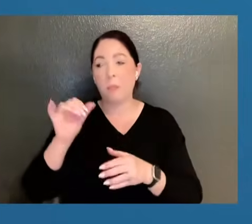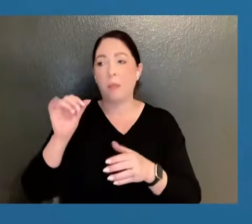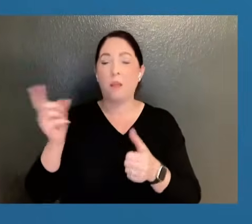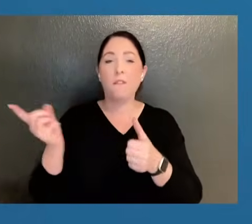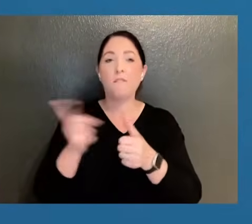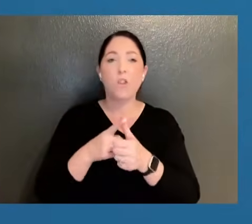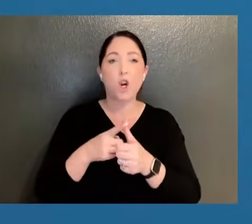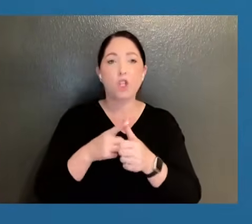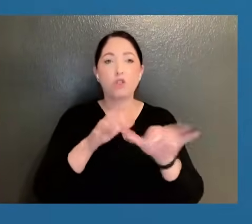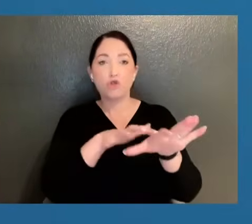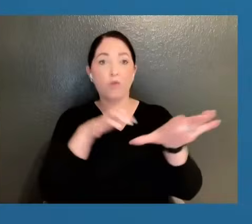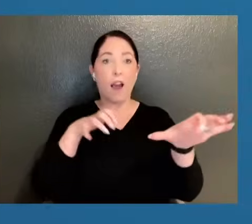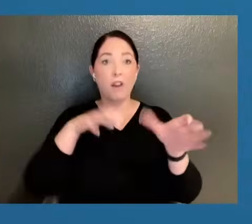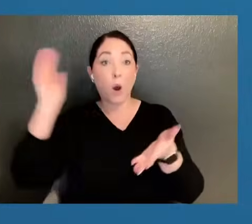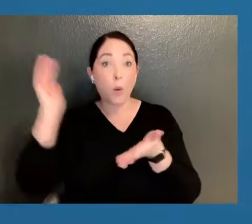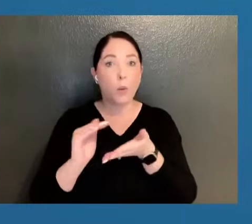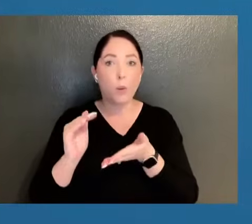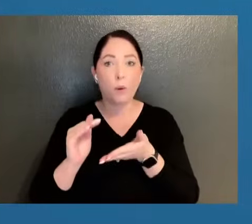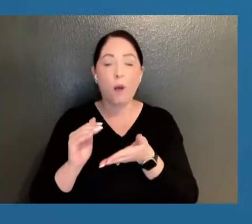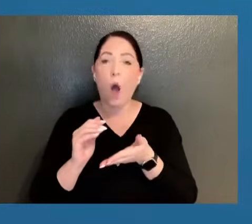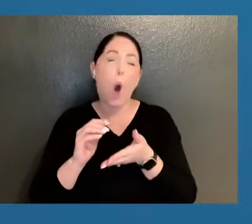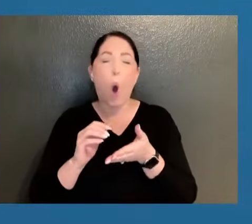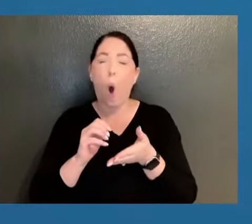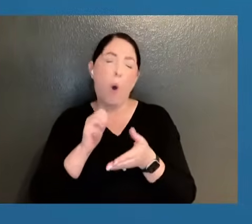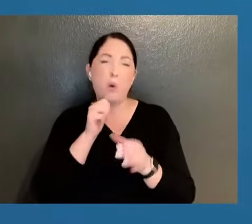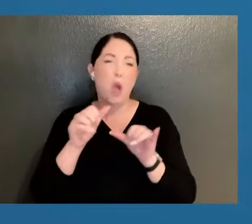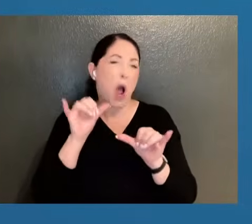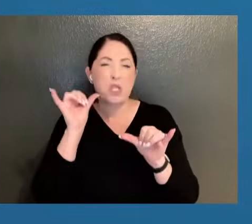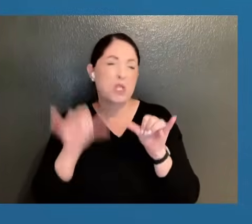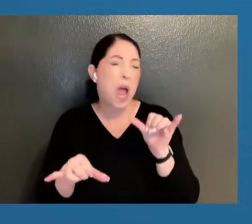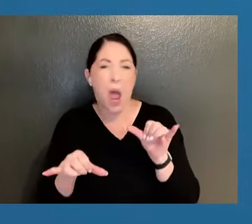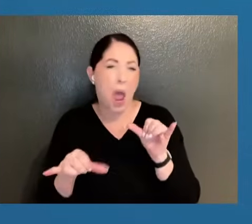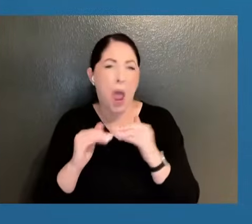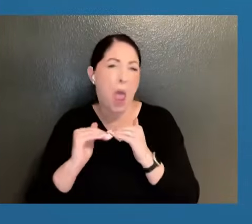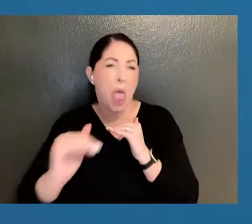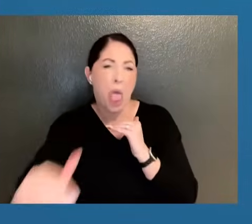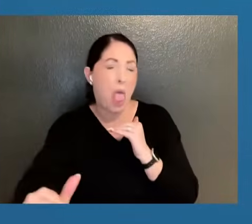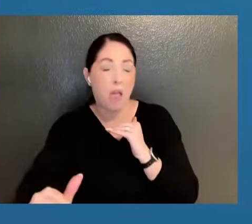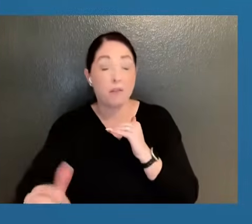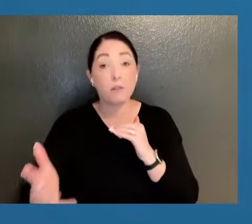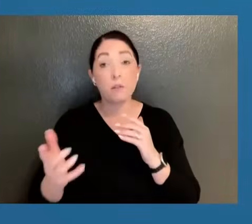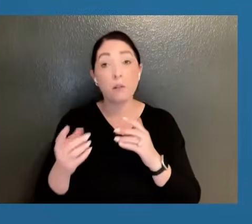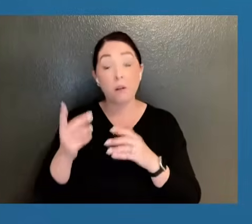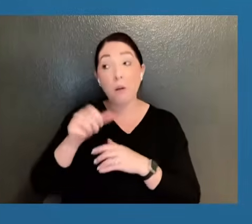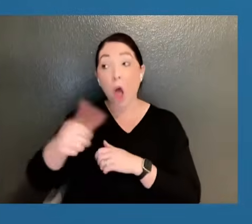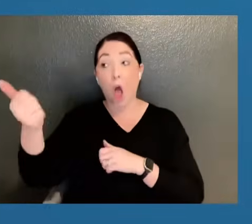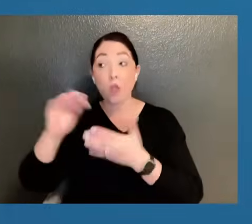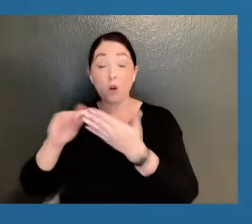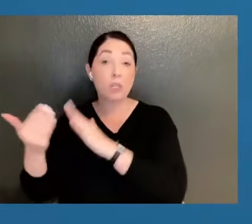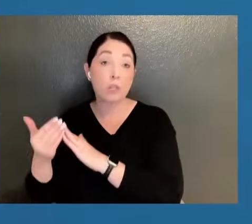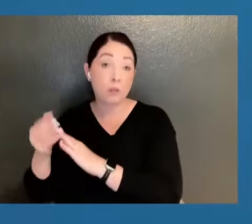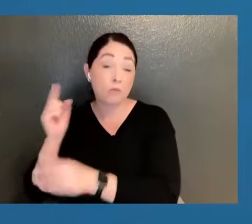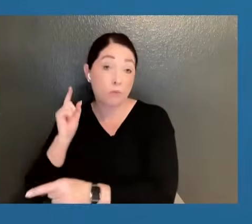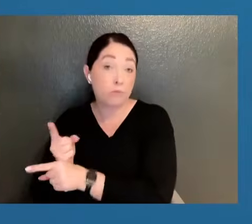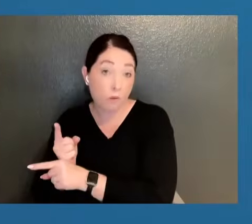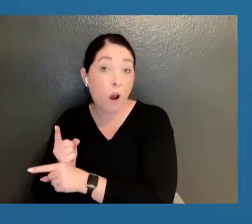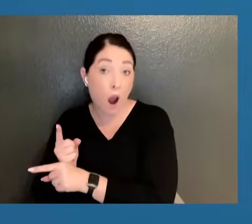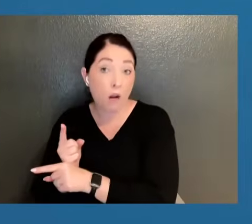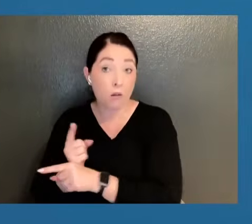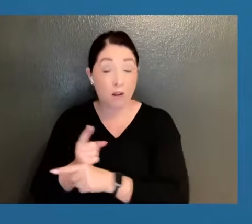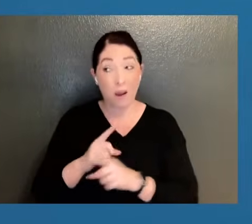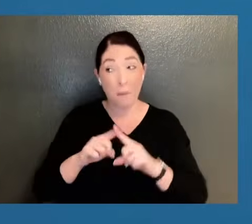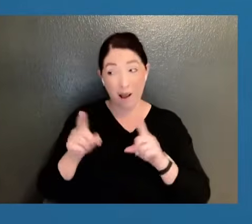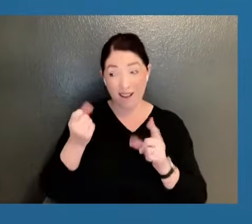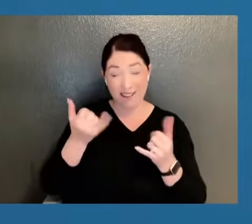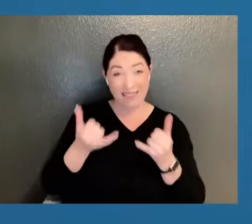traffic was not going to hold. And we've seen in other cities it doesn't always hold. I think 1 year into it, we can